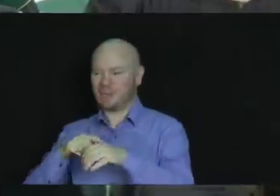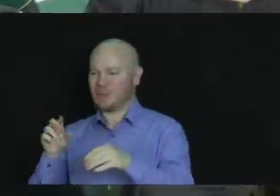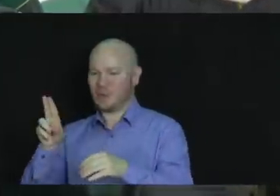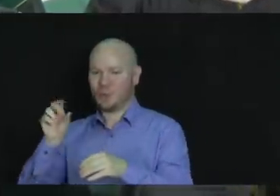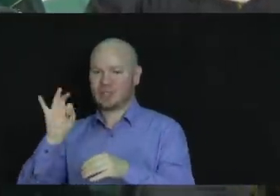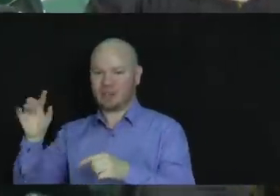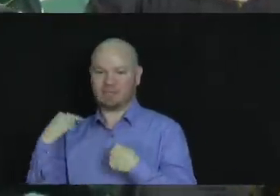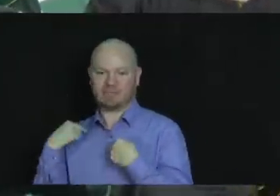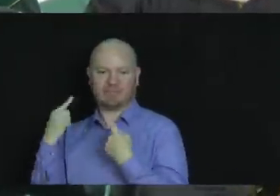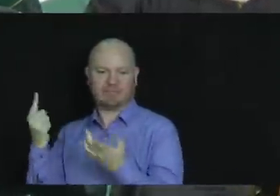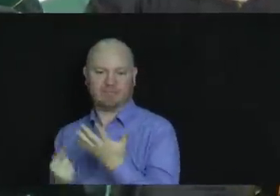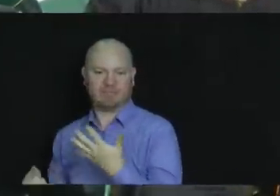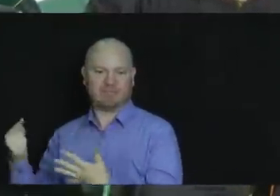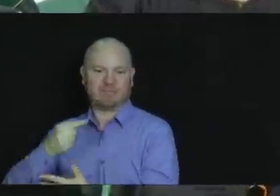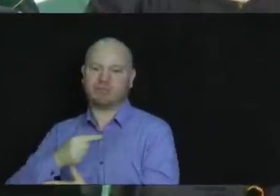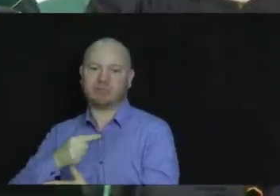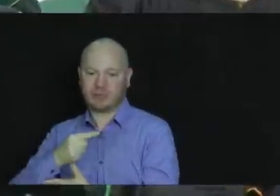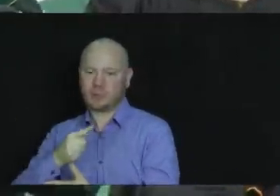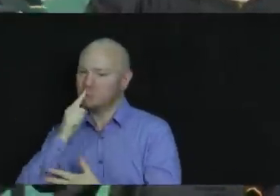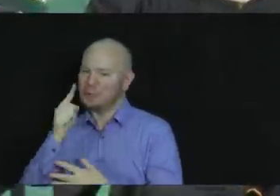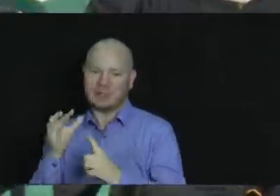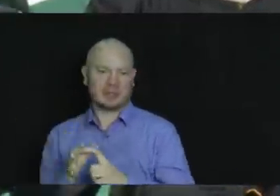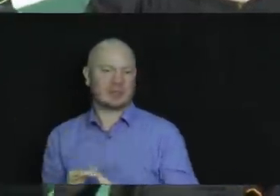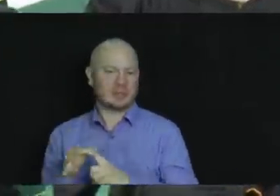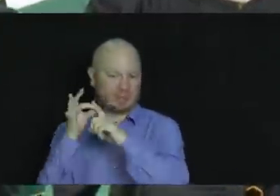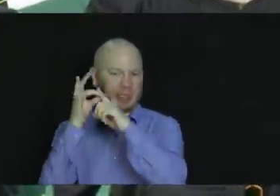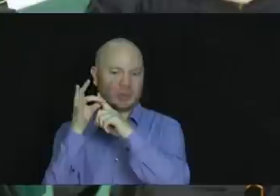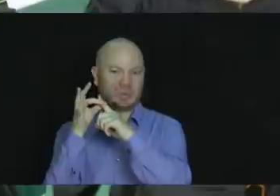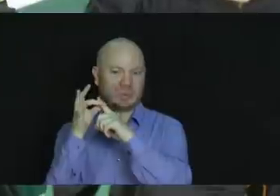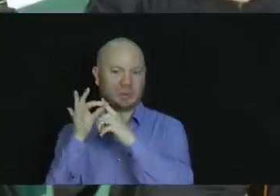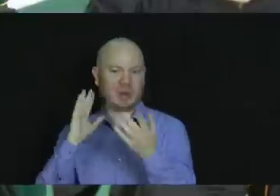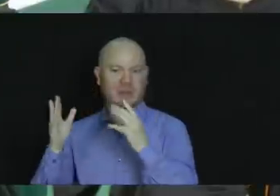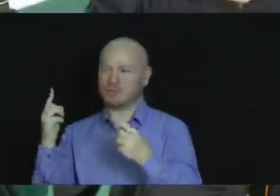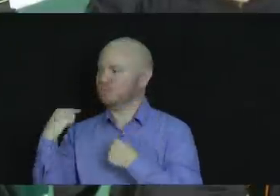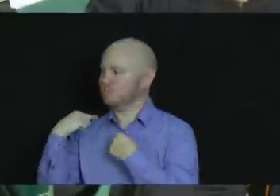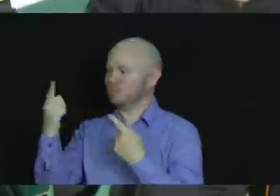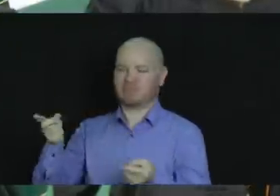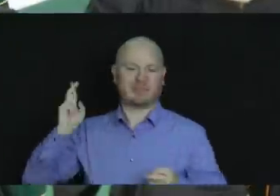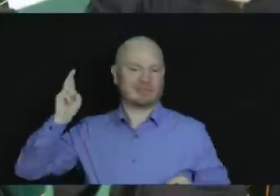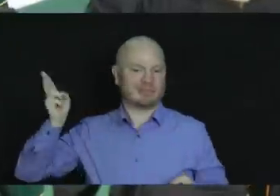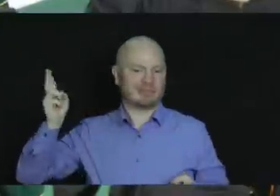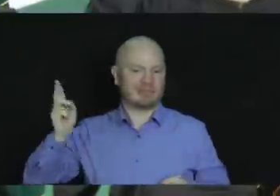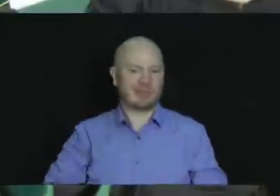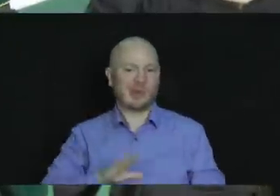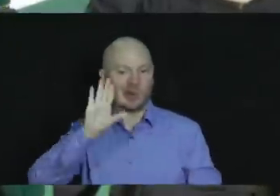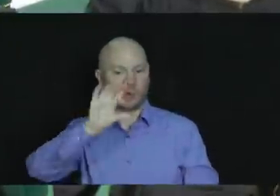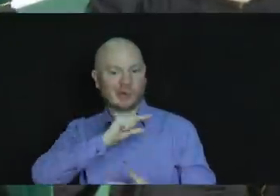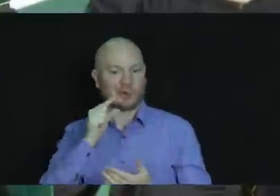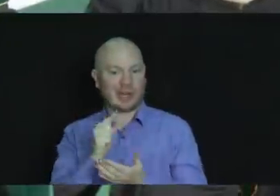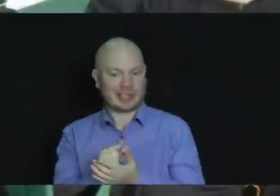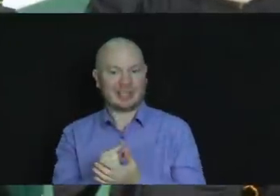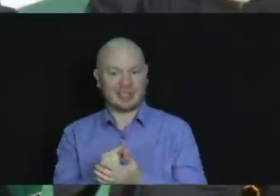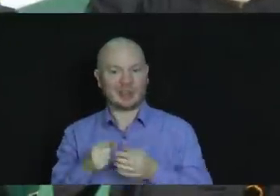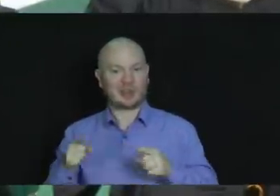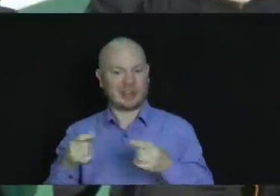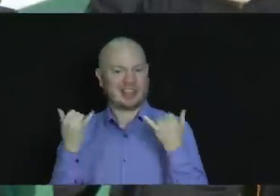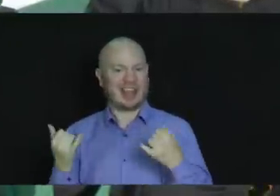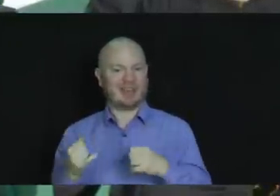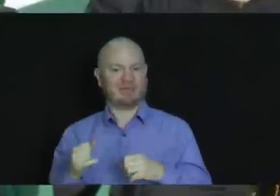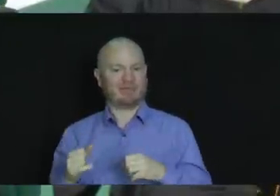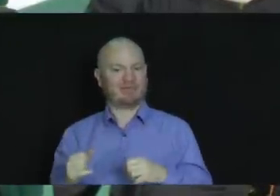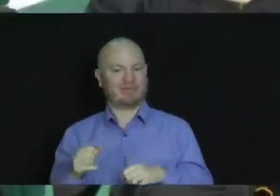any other in modern history. Your graduation at this unprecedented time represents a new